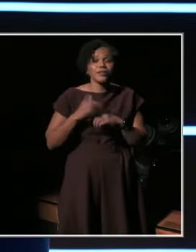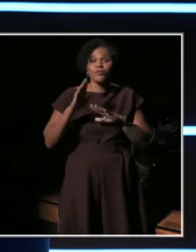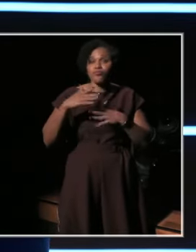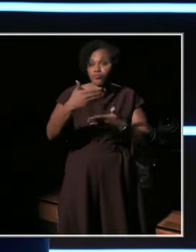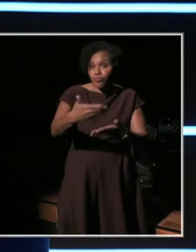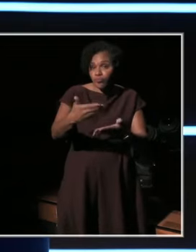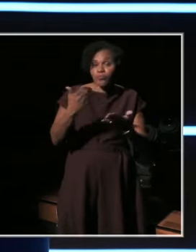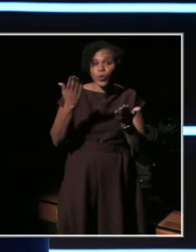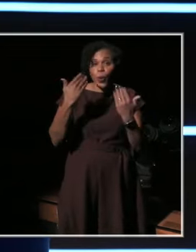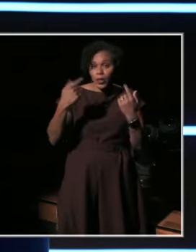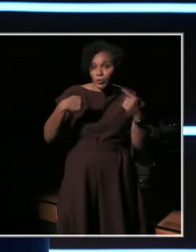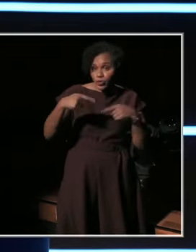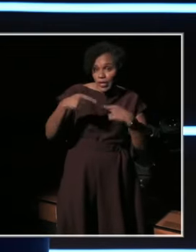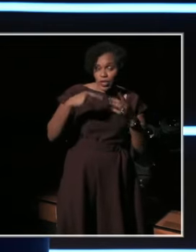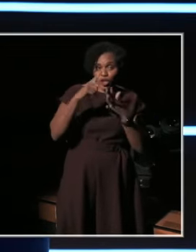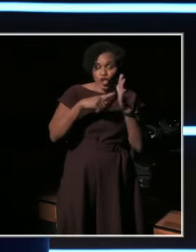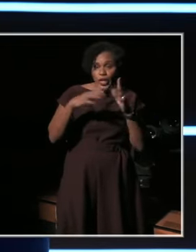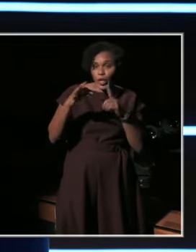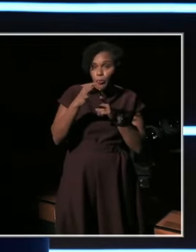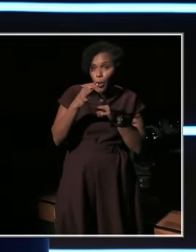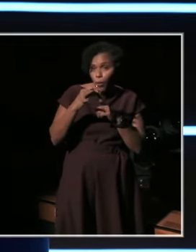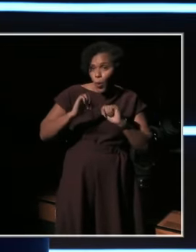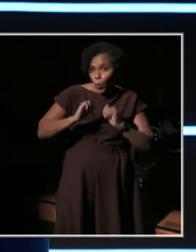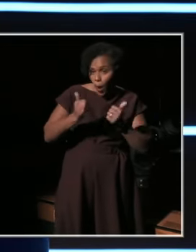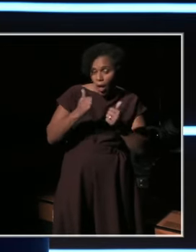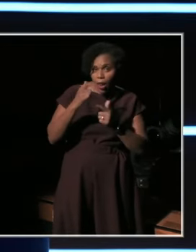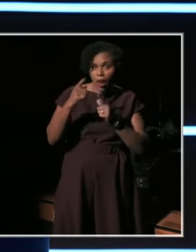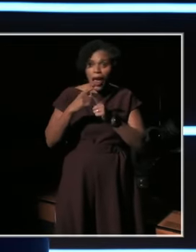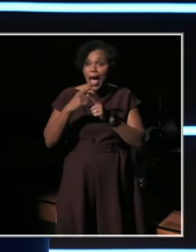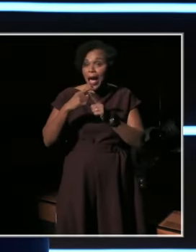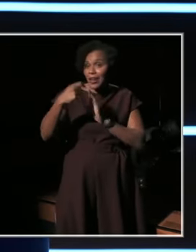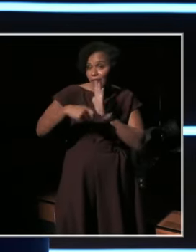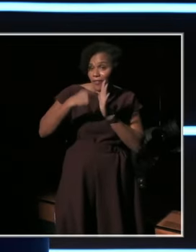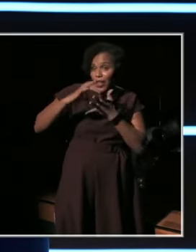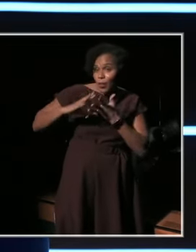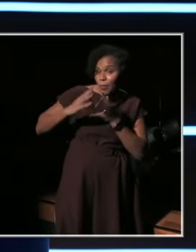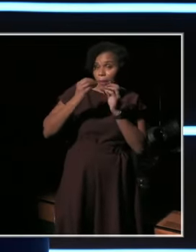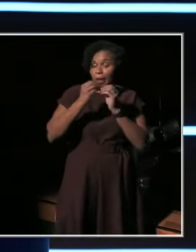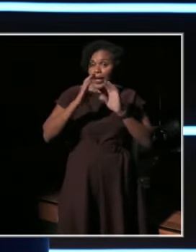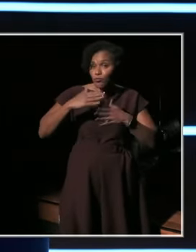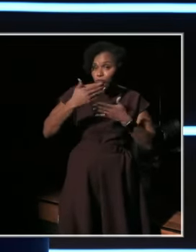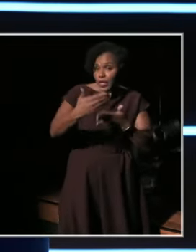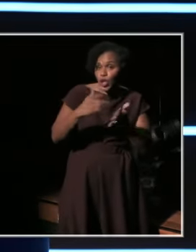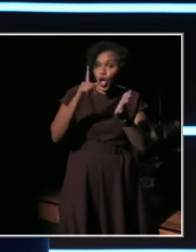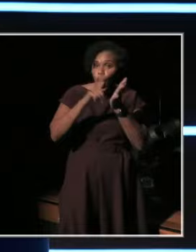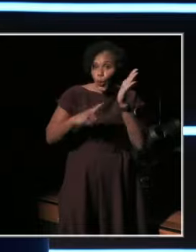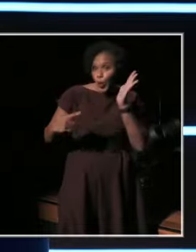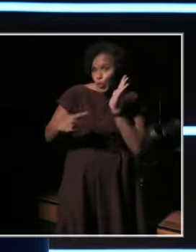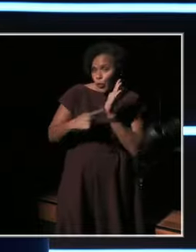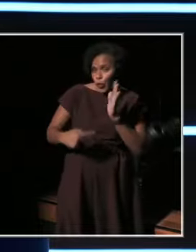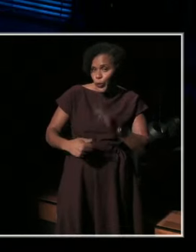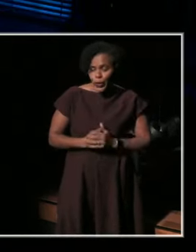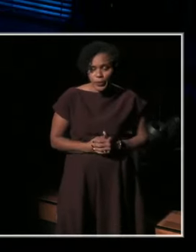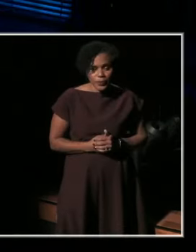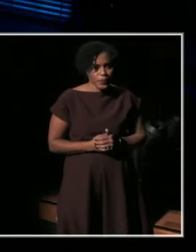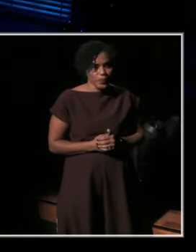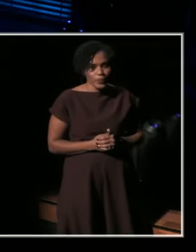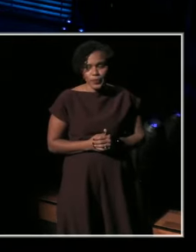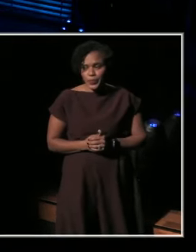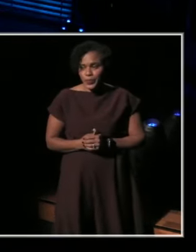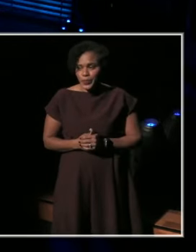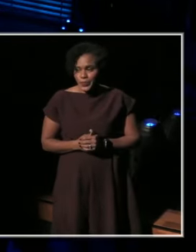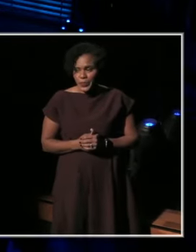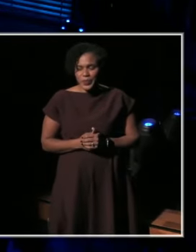welcome director Jenny Popplewell and filmmaker and presenter Louis Theroux.